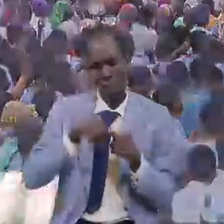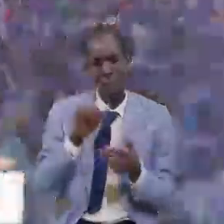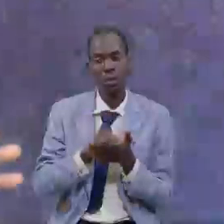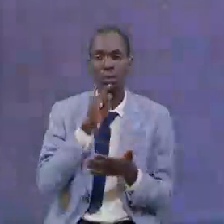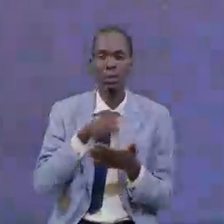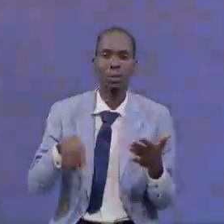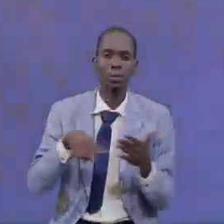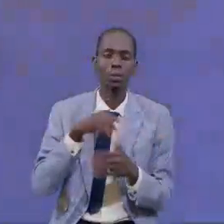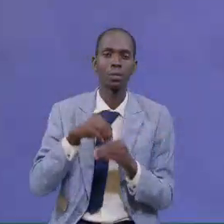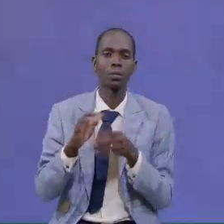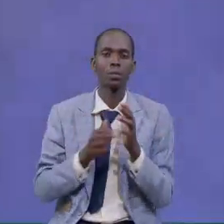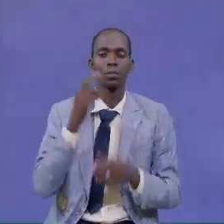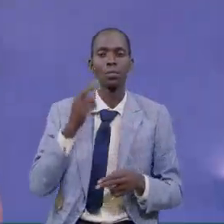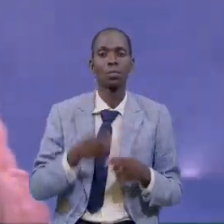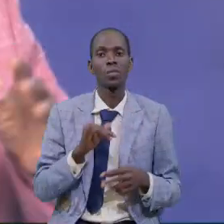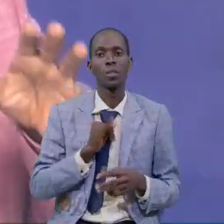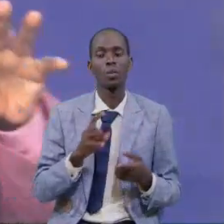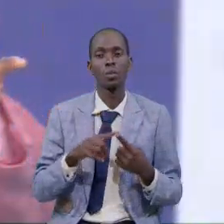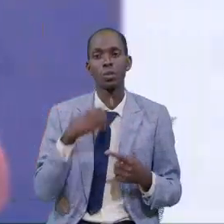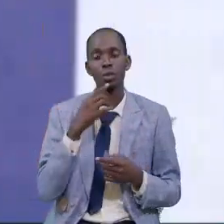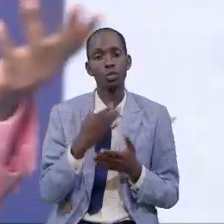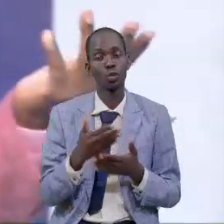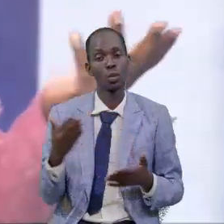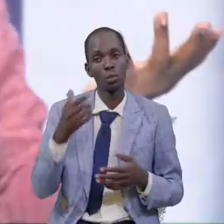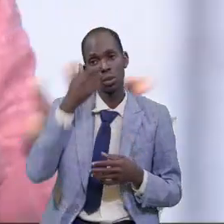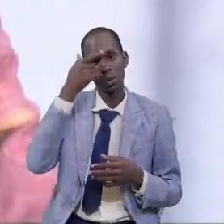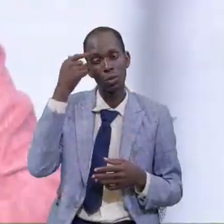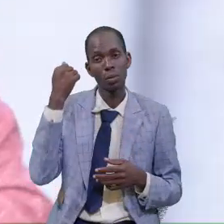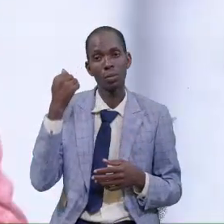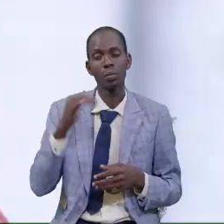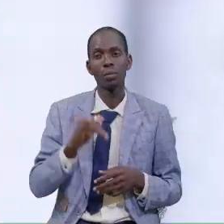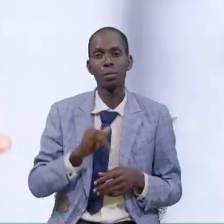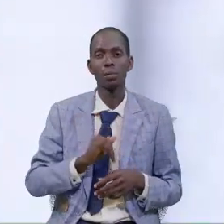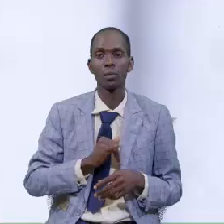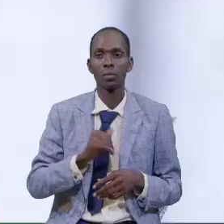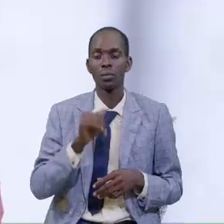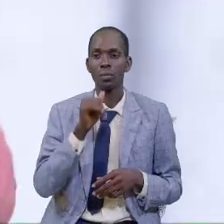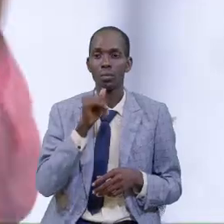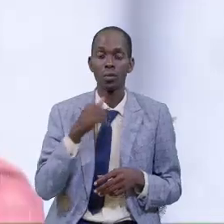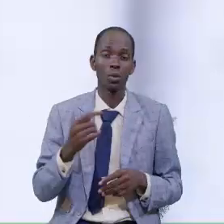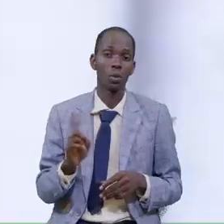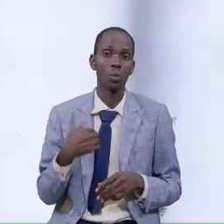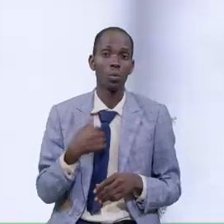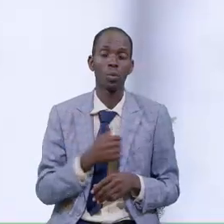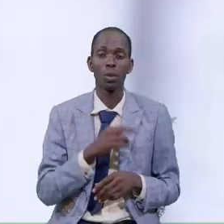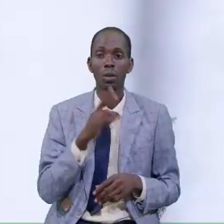name. I need to tell you this because, you know, here we are. This is our